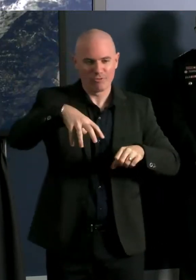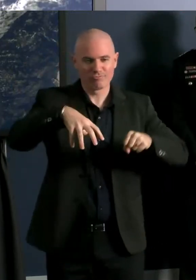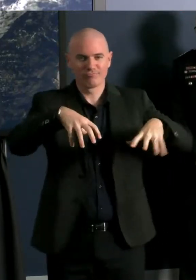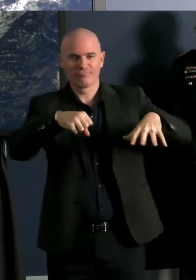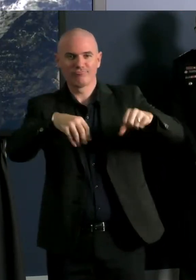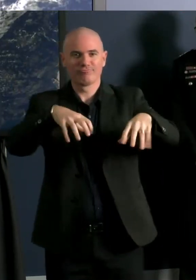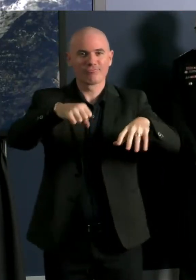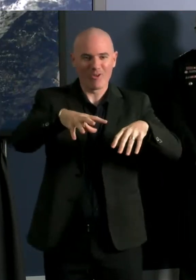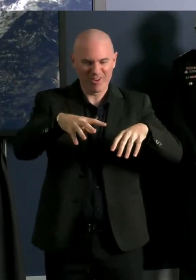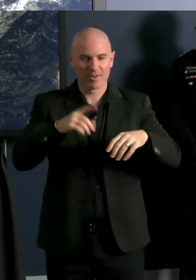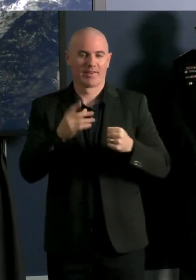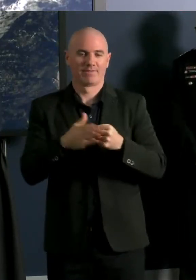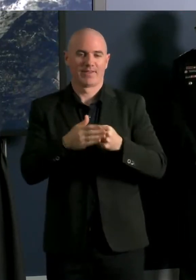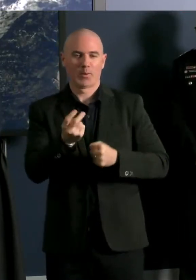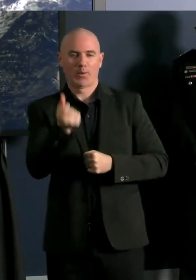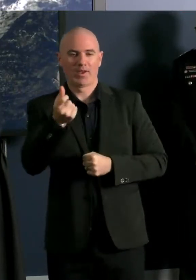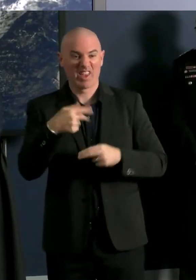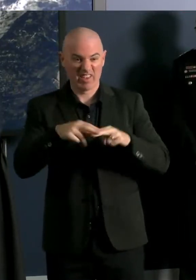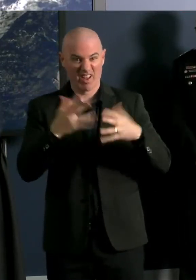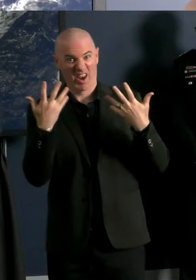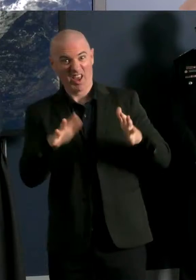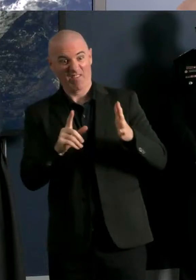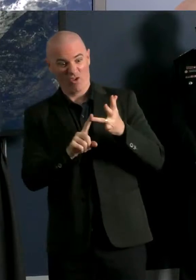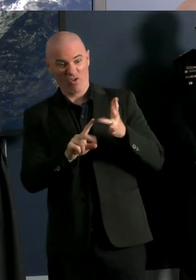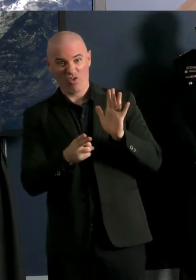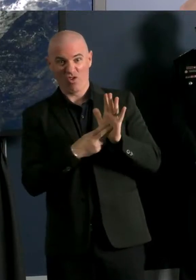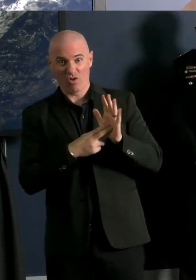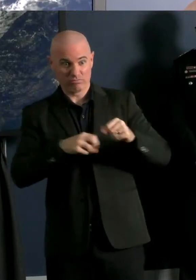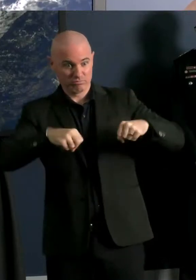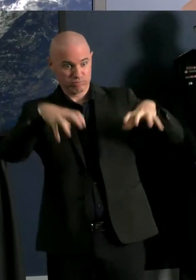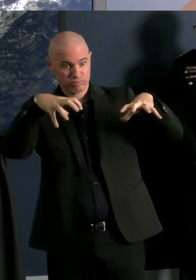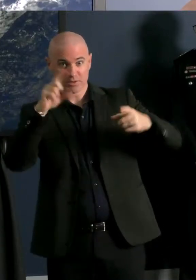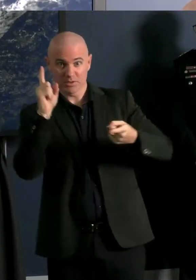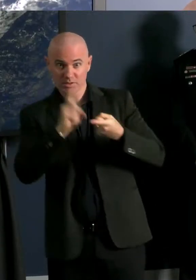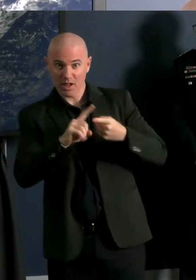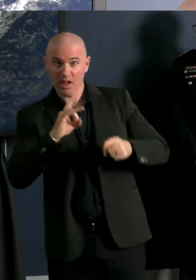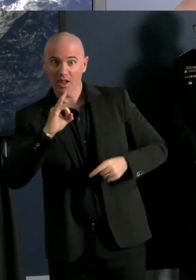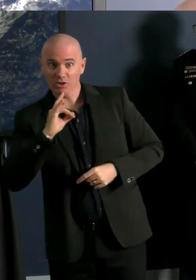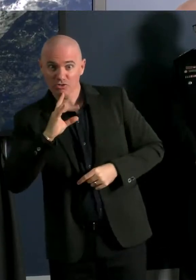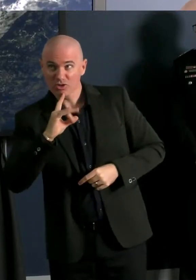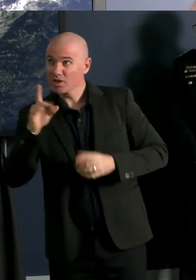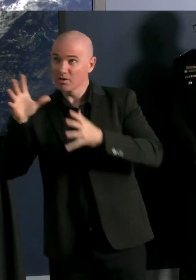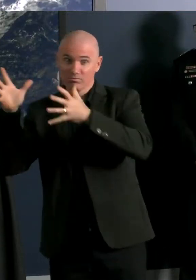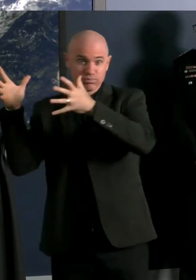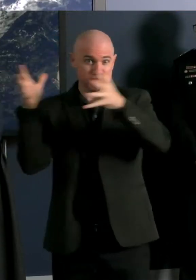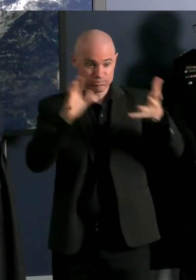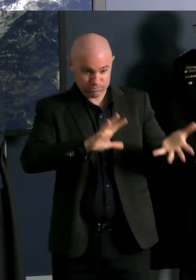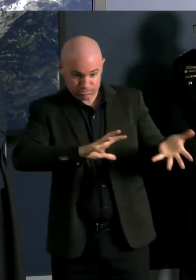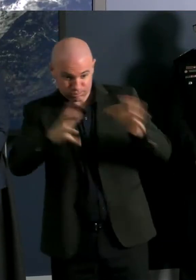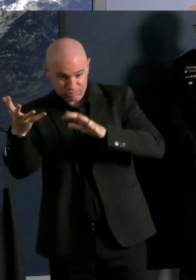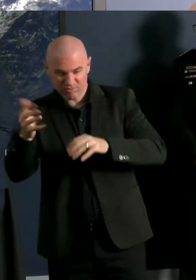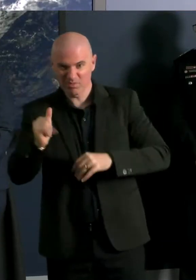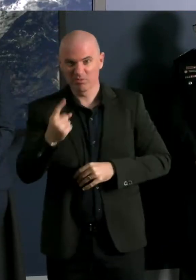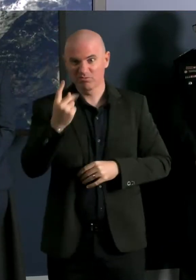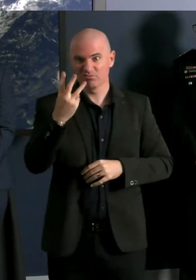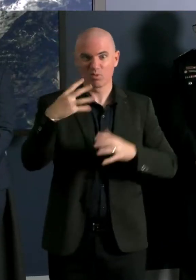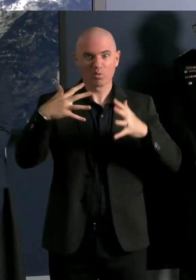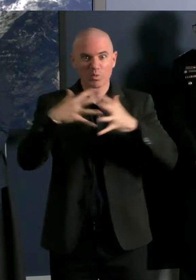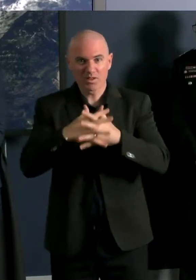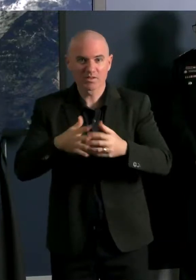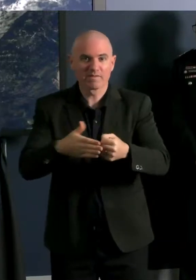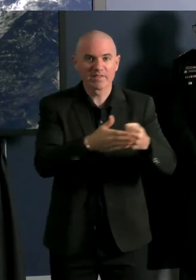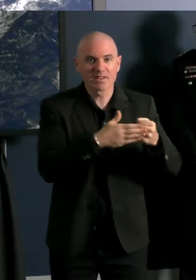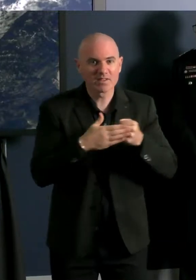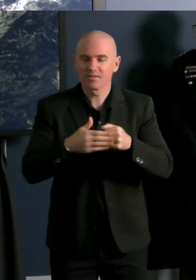could take literally weeks to rectify. So this means we're able to get the power on much more quickly, and we've been practicing